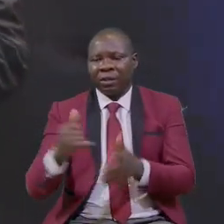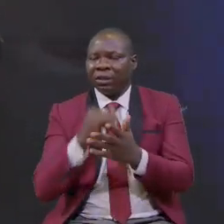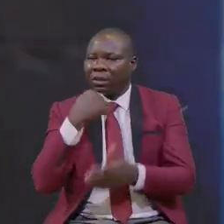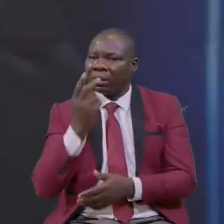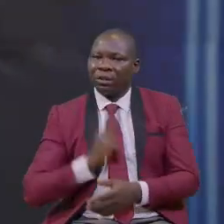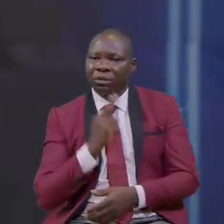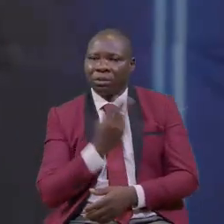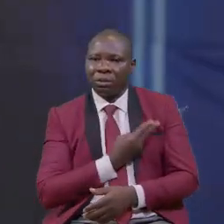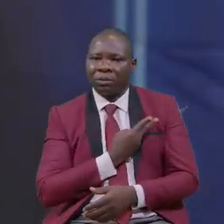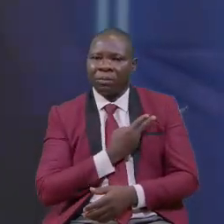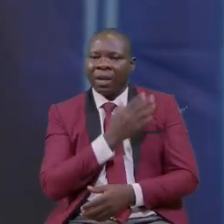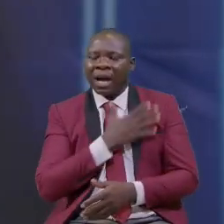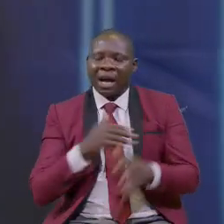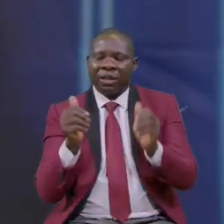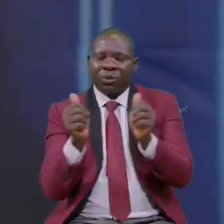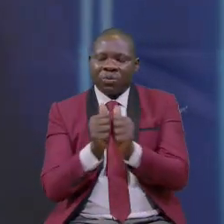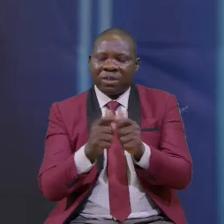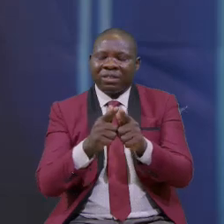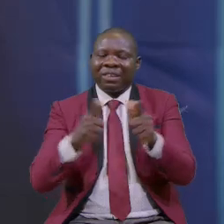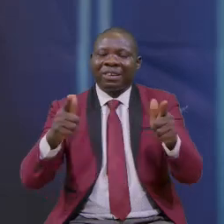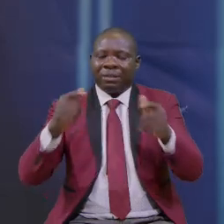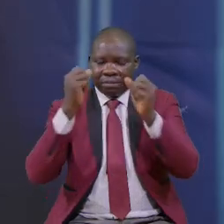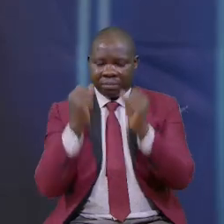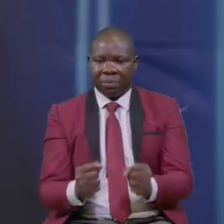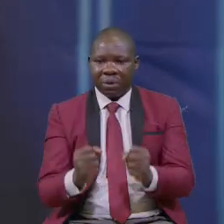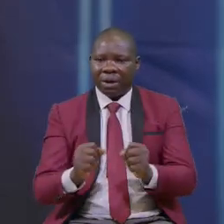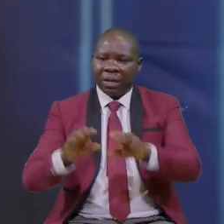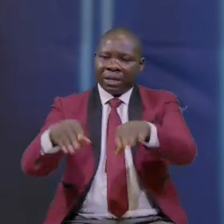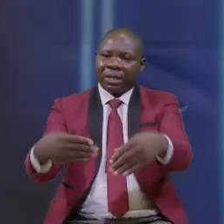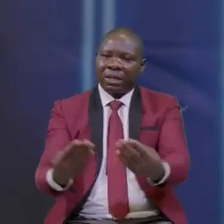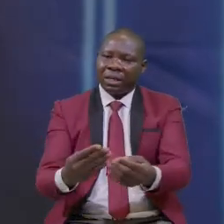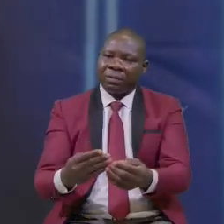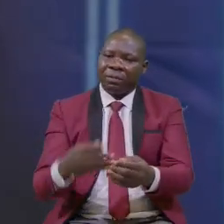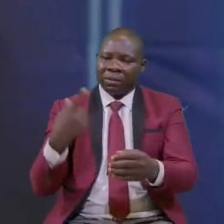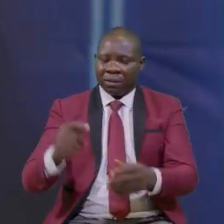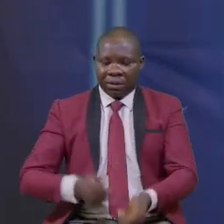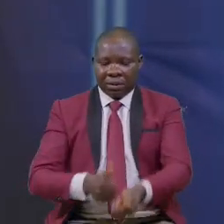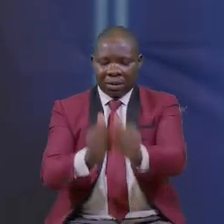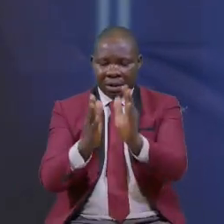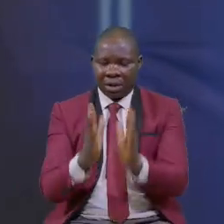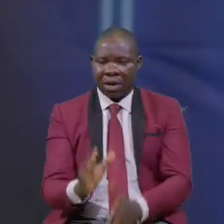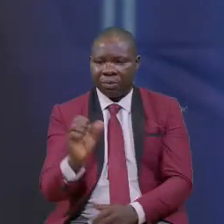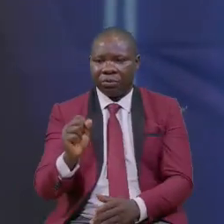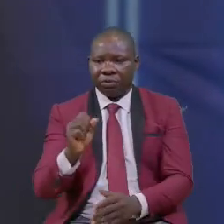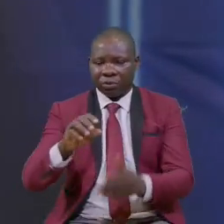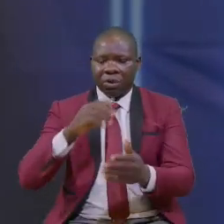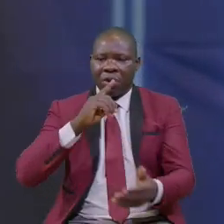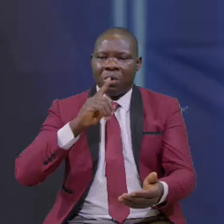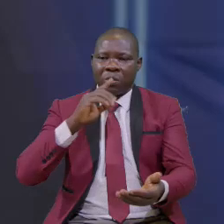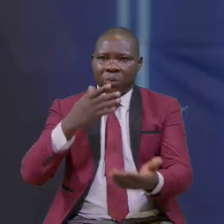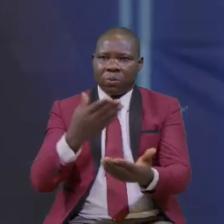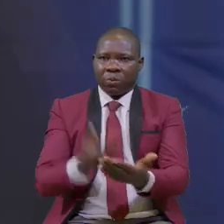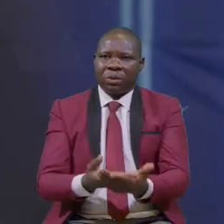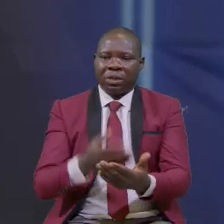us, and with great power gave the apostles witness of the